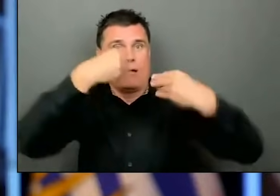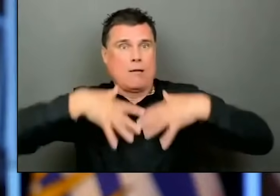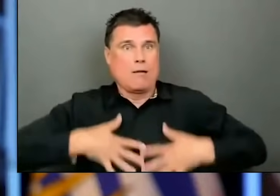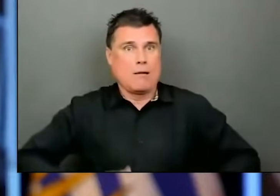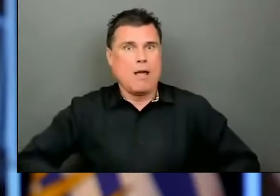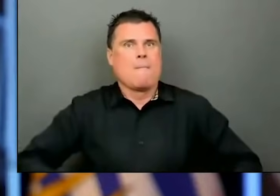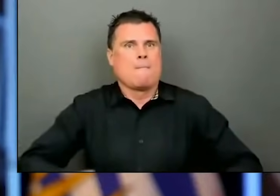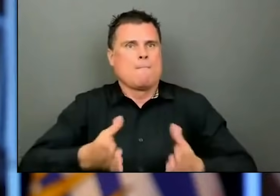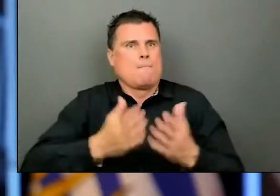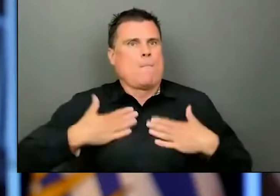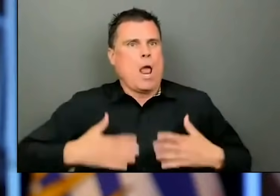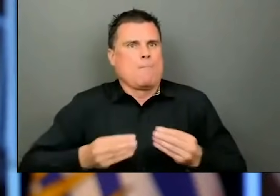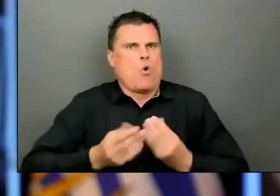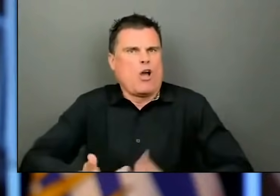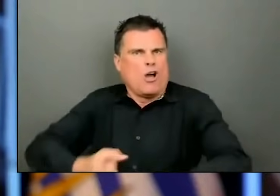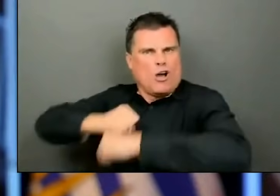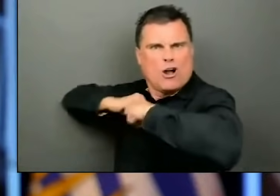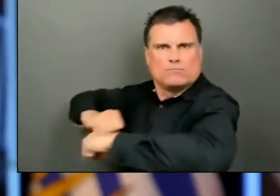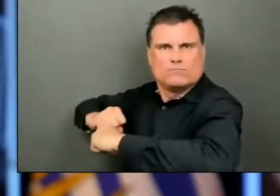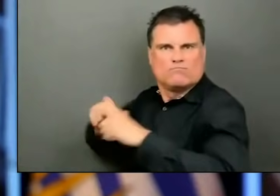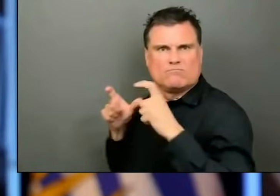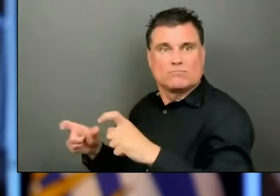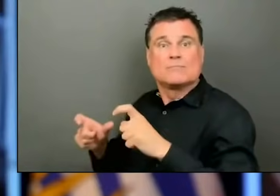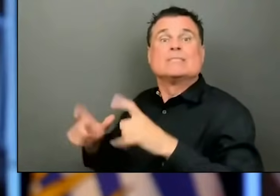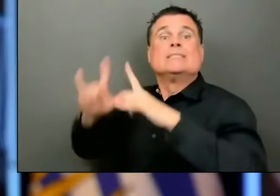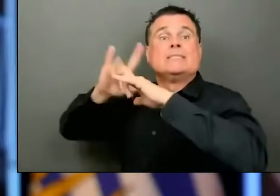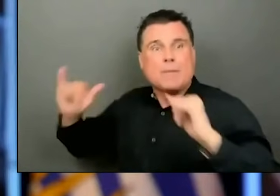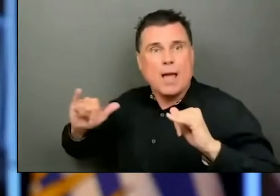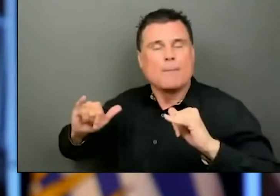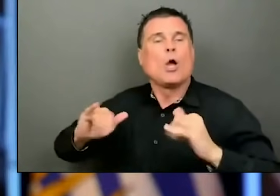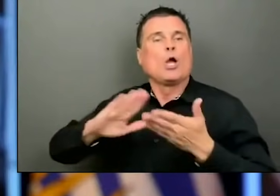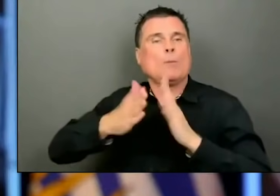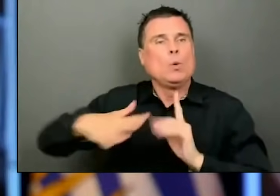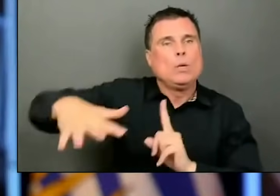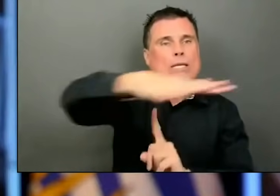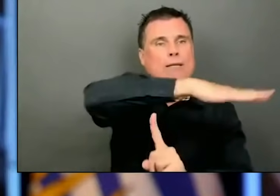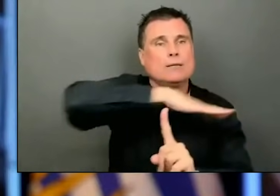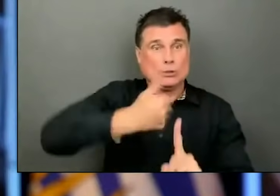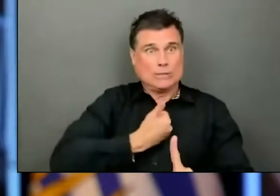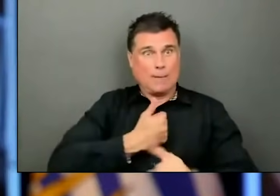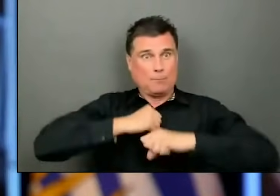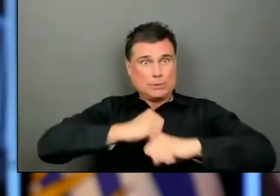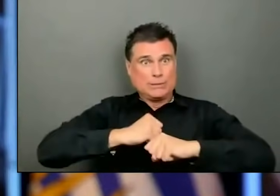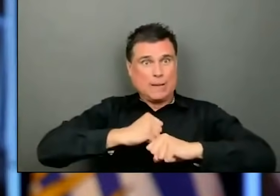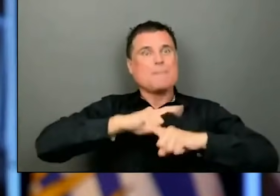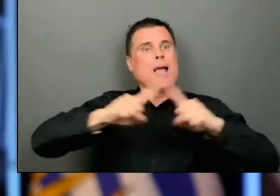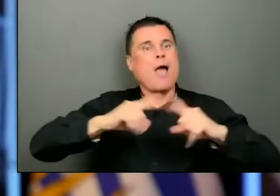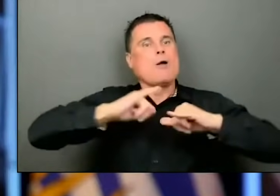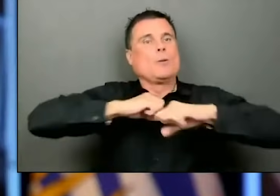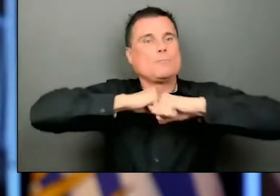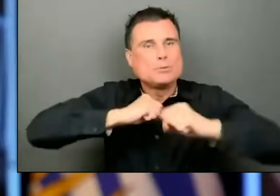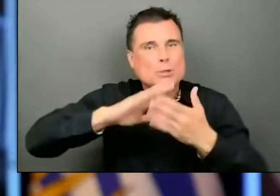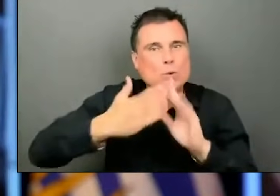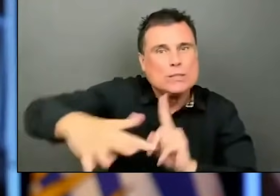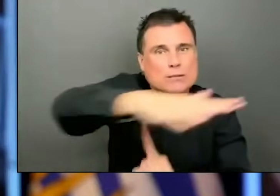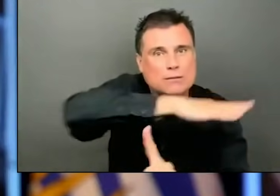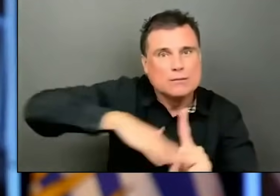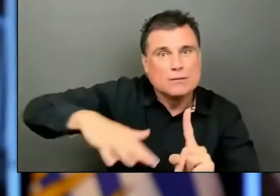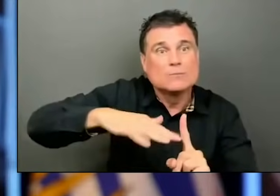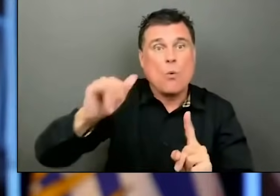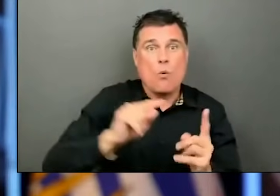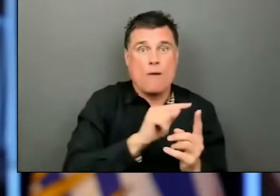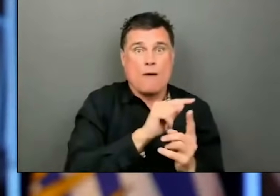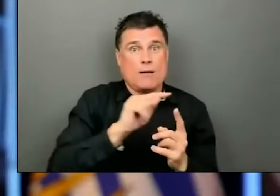we have in the community. And we've shown that for all strains, all transmission, having everybody with a